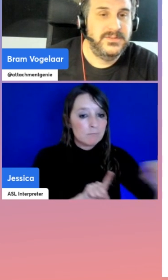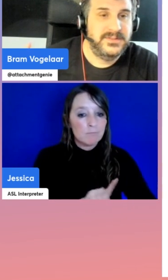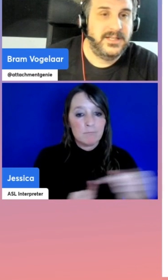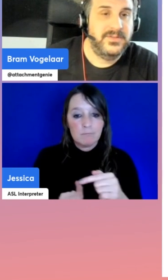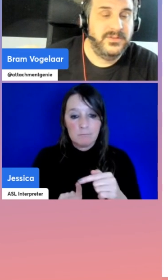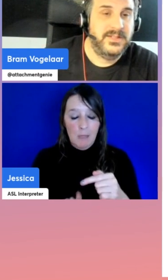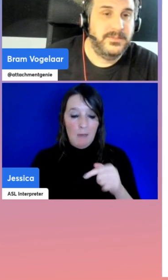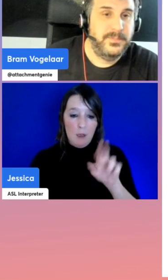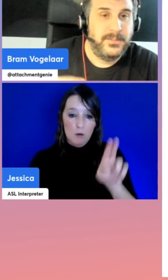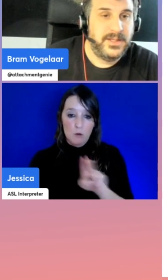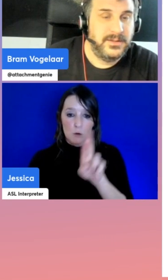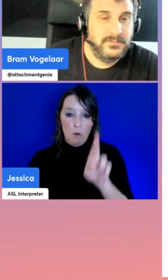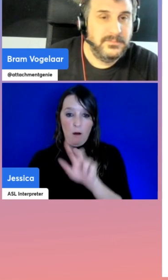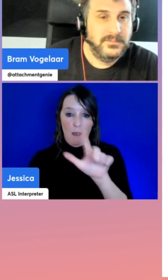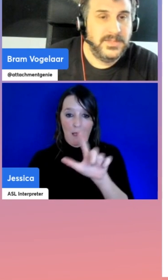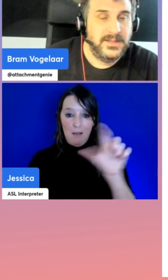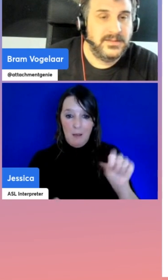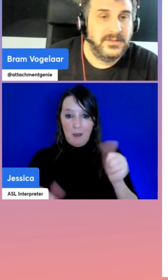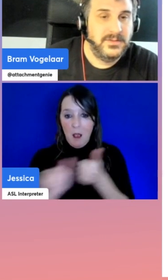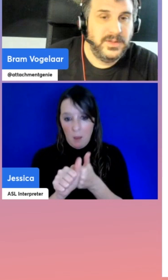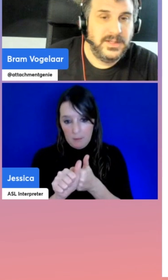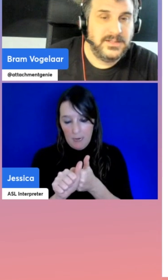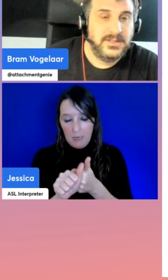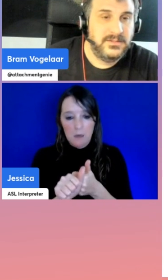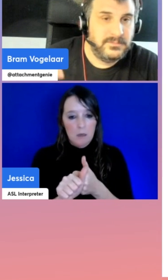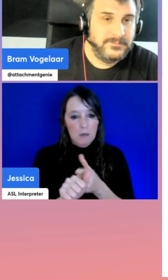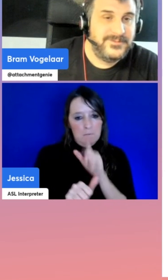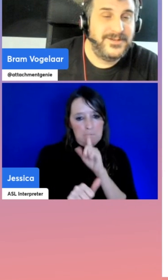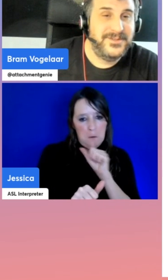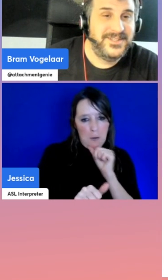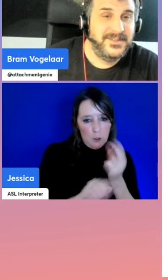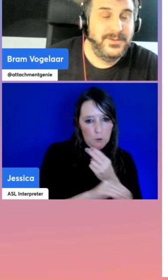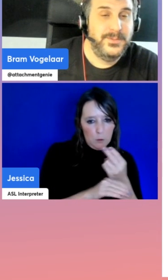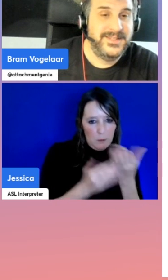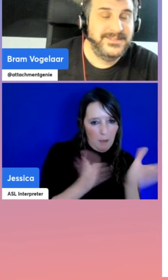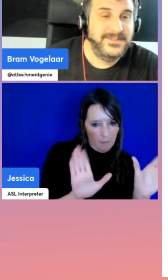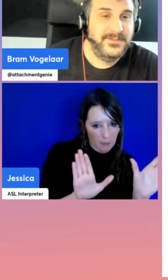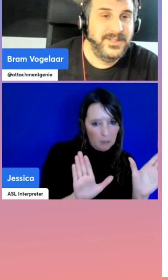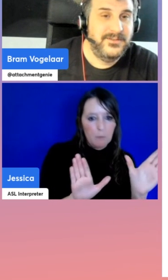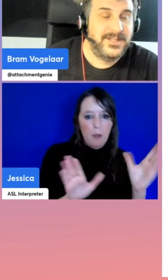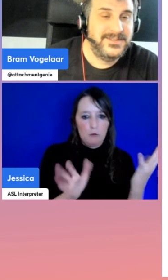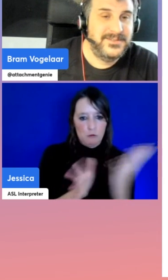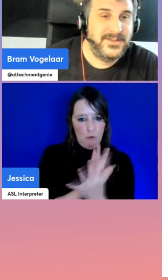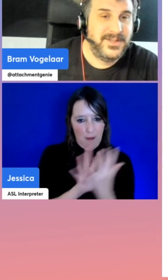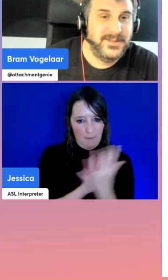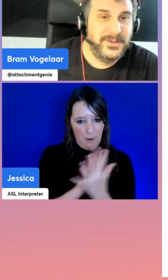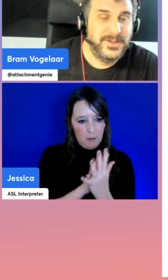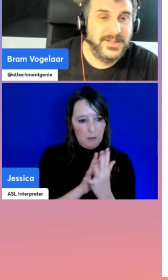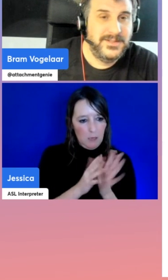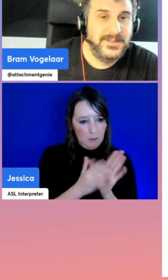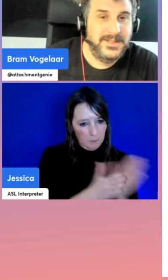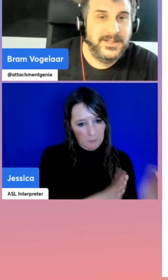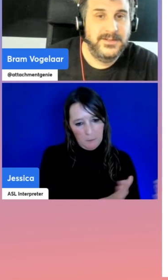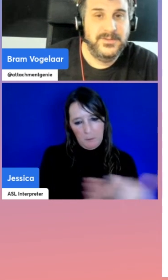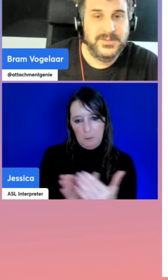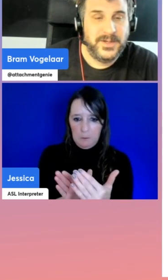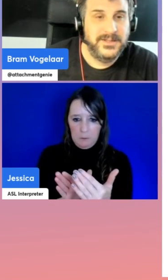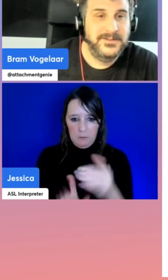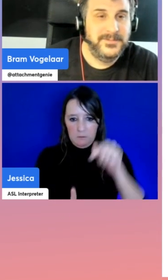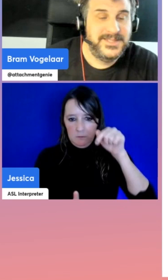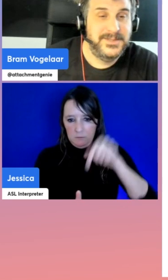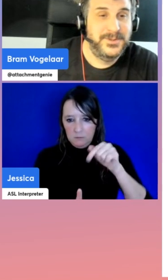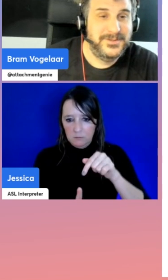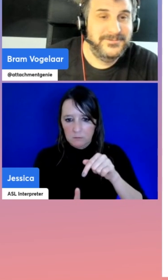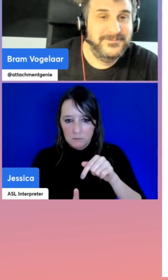just used. Instead of using the public DNS entry, we can actually we can redirect the traffic internally, which